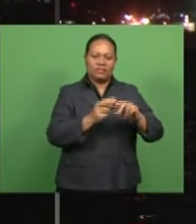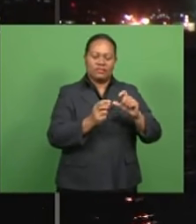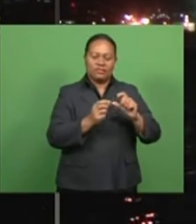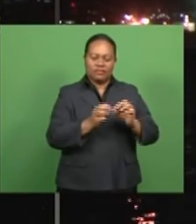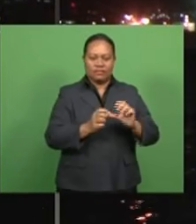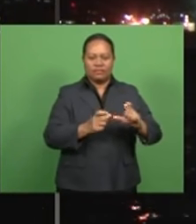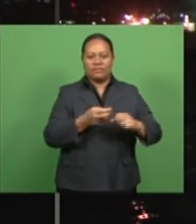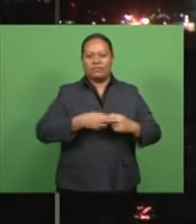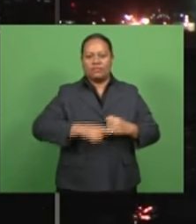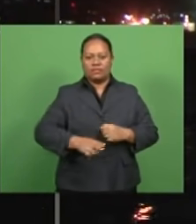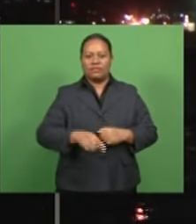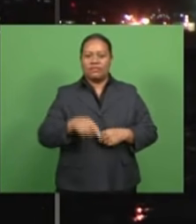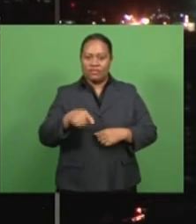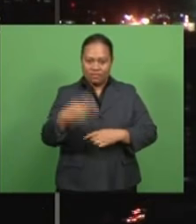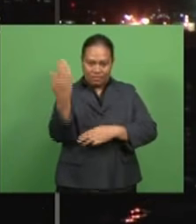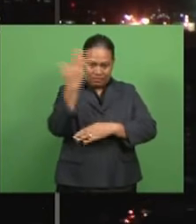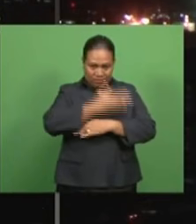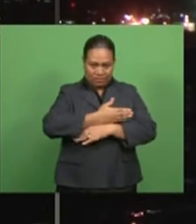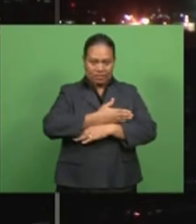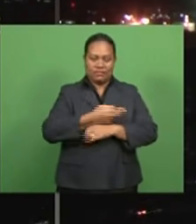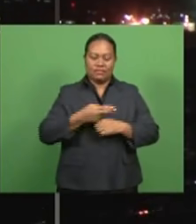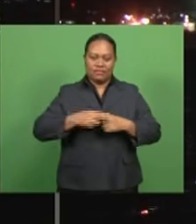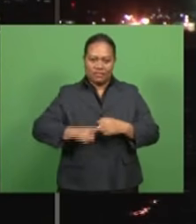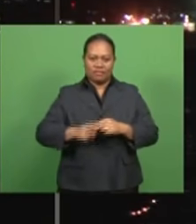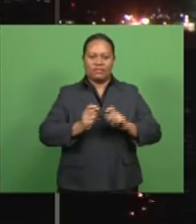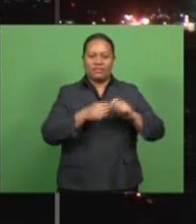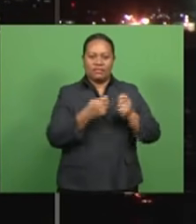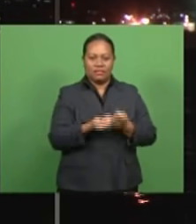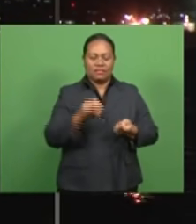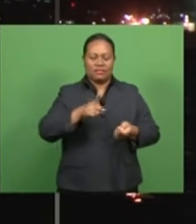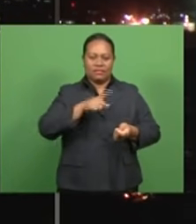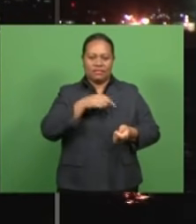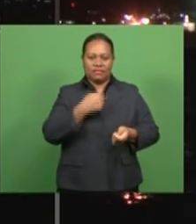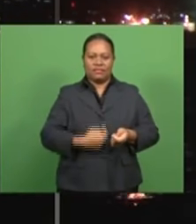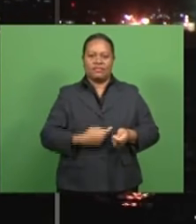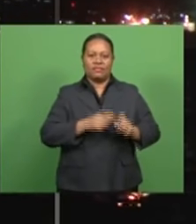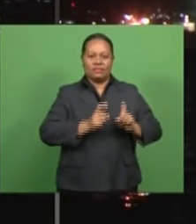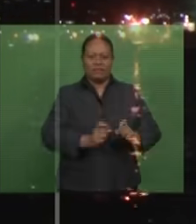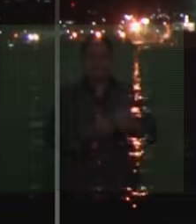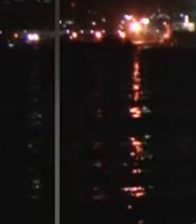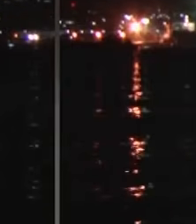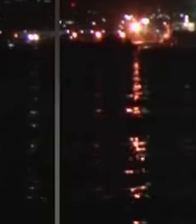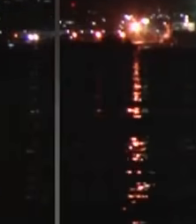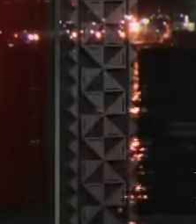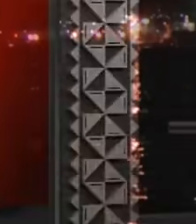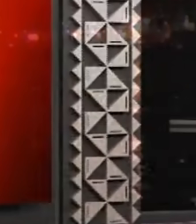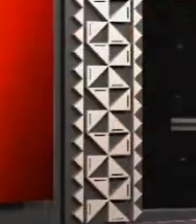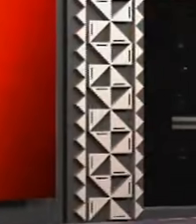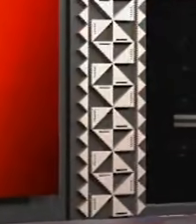News. That's it from the news desk this evening. From the team and I, stay safe, stay home. Good night.